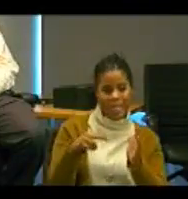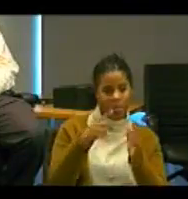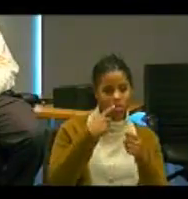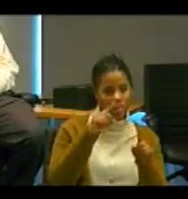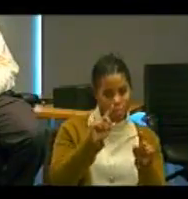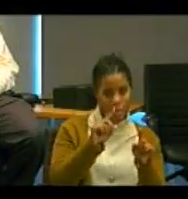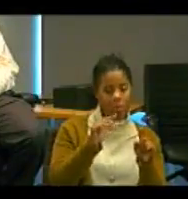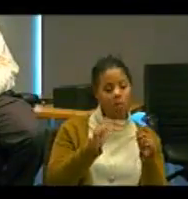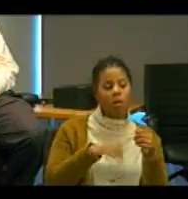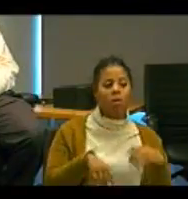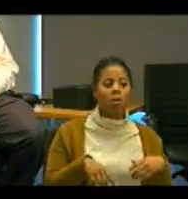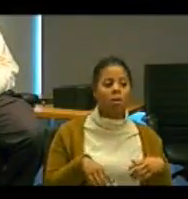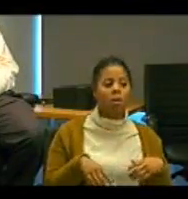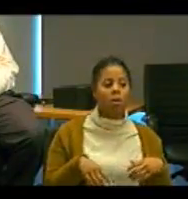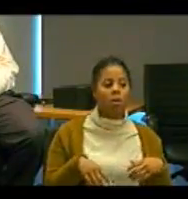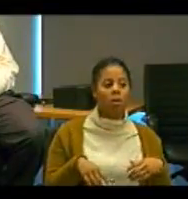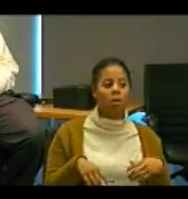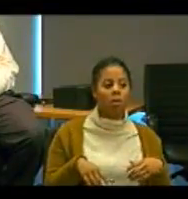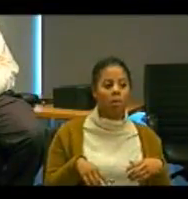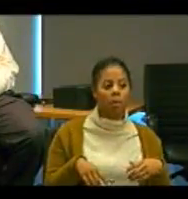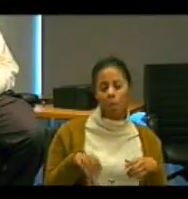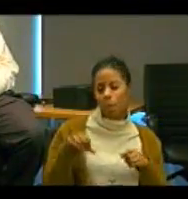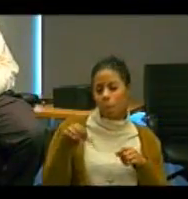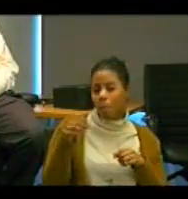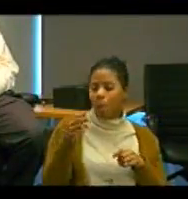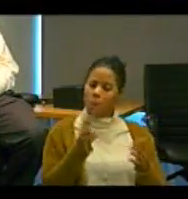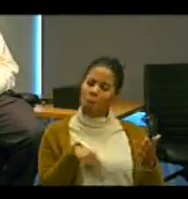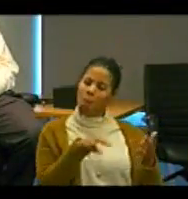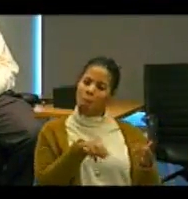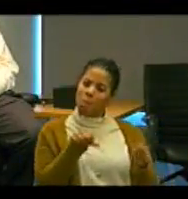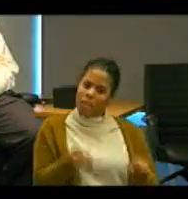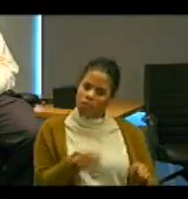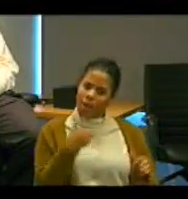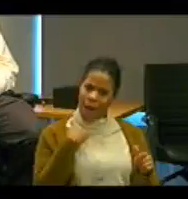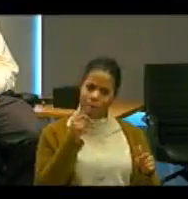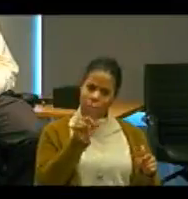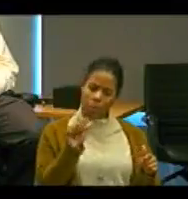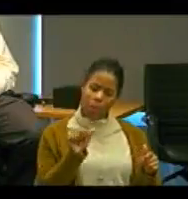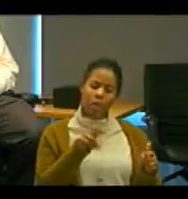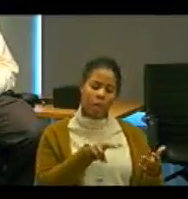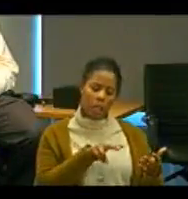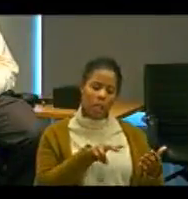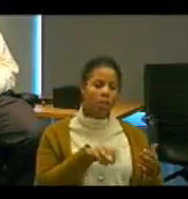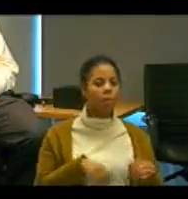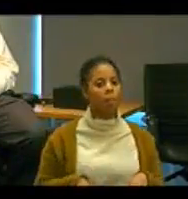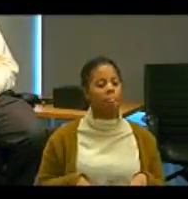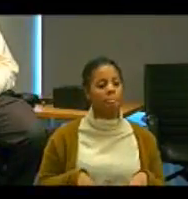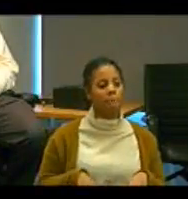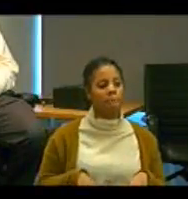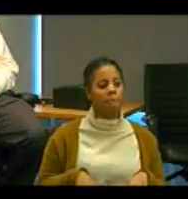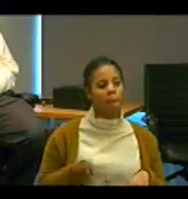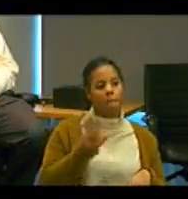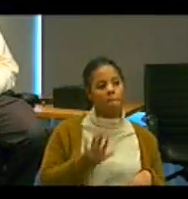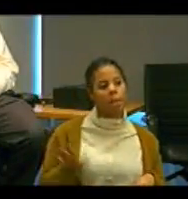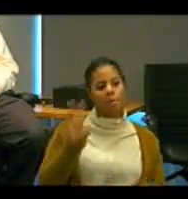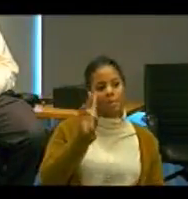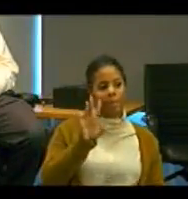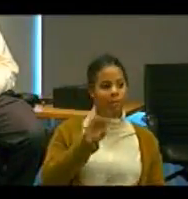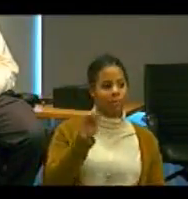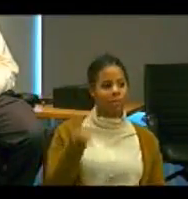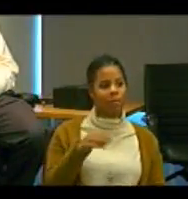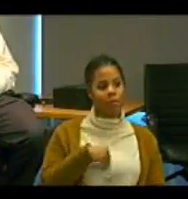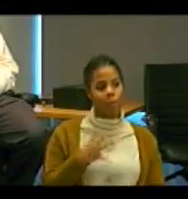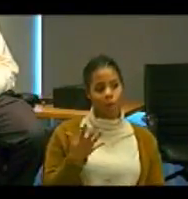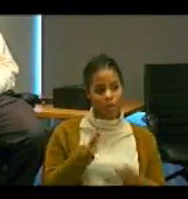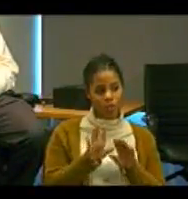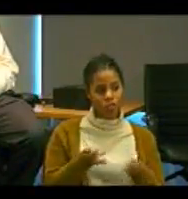reasonably be expected to be potentially having disabilities, that among similar achieving children, about 75% of white children have been